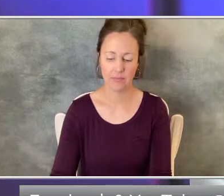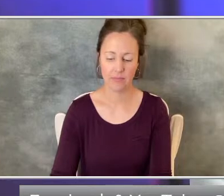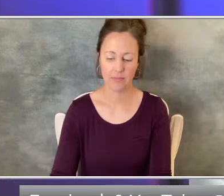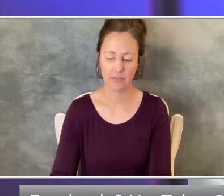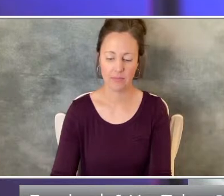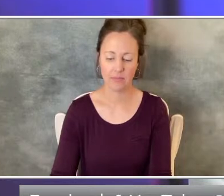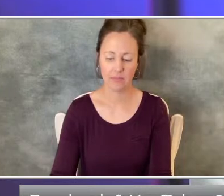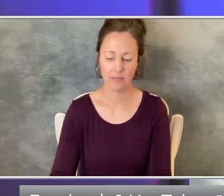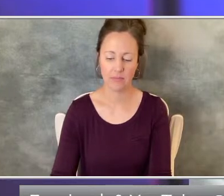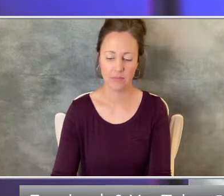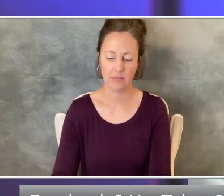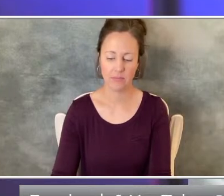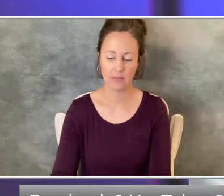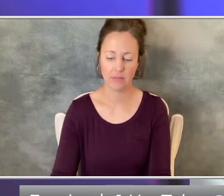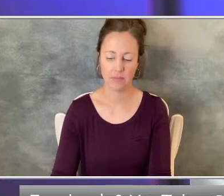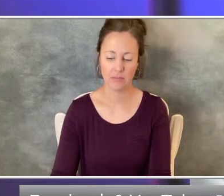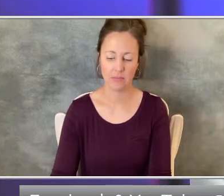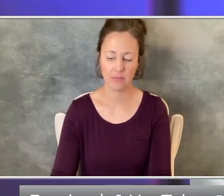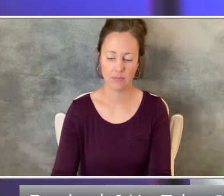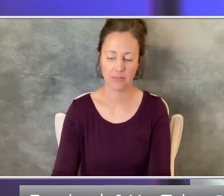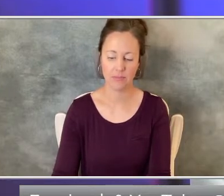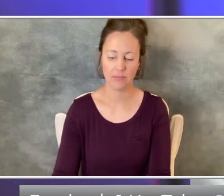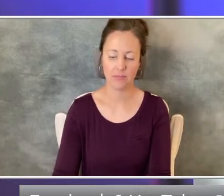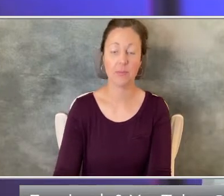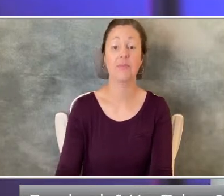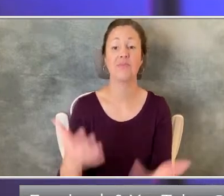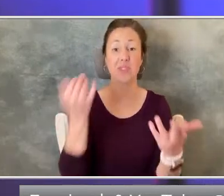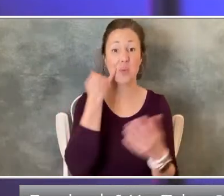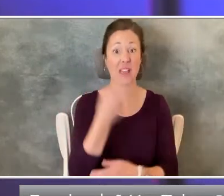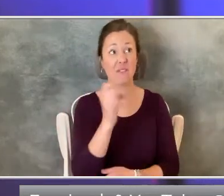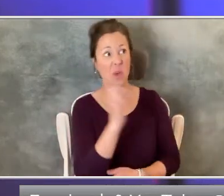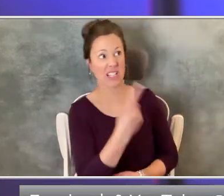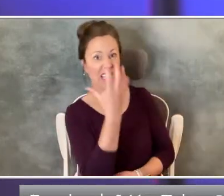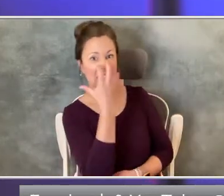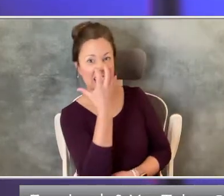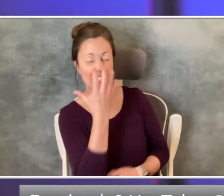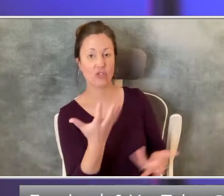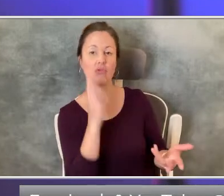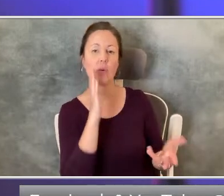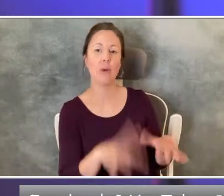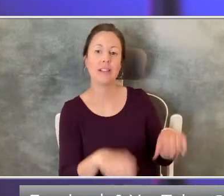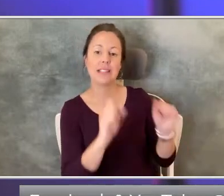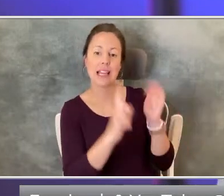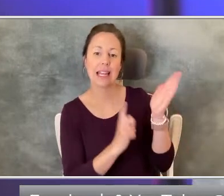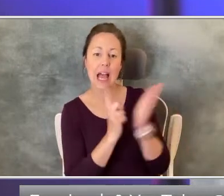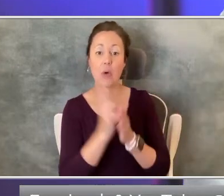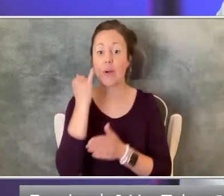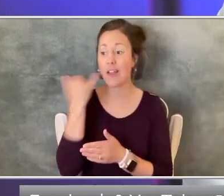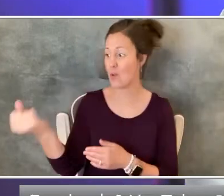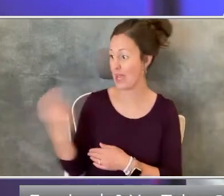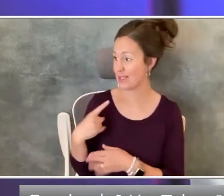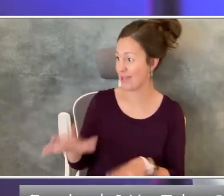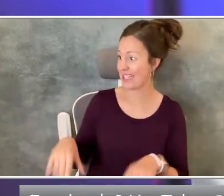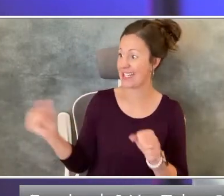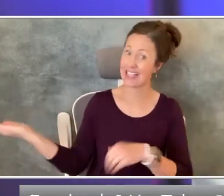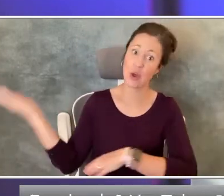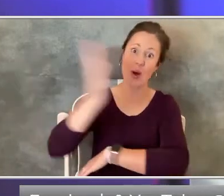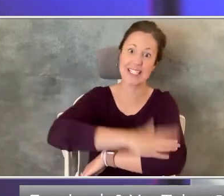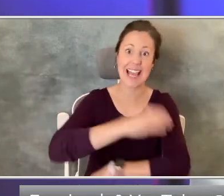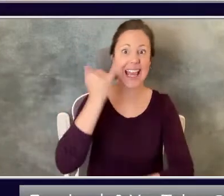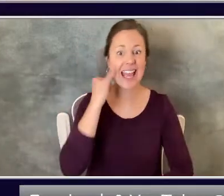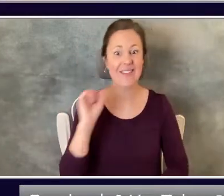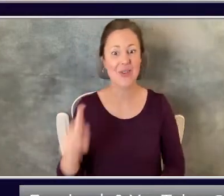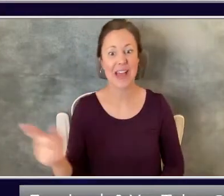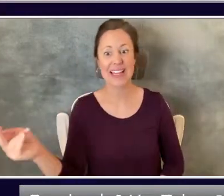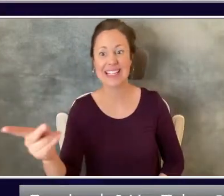you ask anesthesia, it takes an hour. If you ask me, it takes the whole day. If you ask Gene and Debbie, it takes even